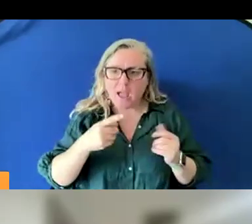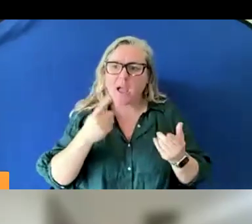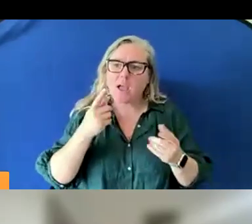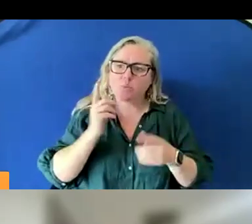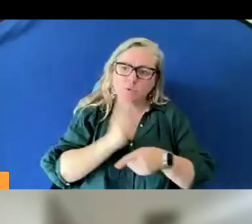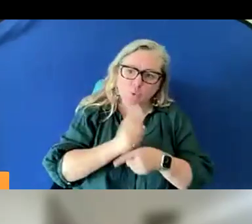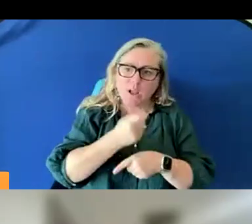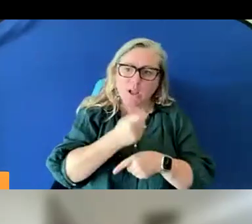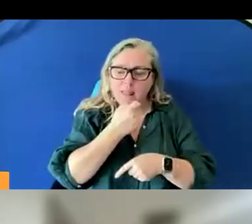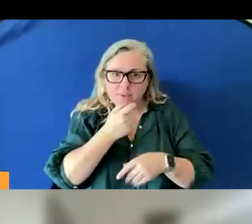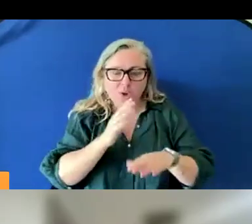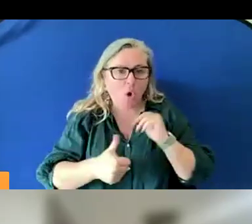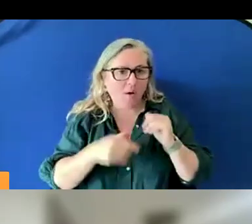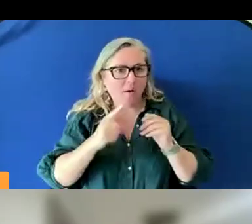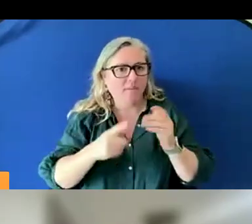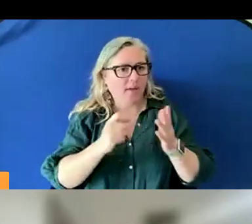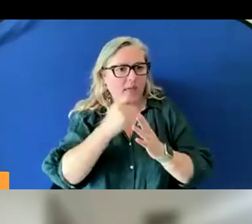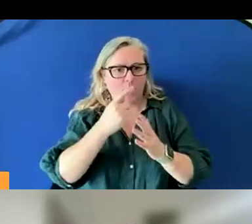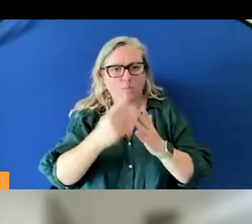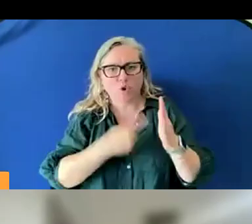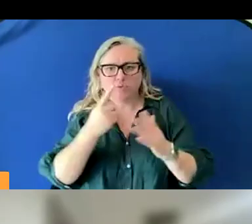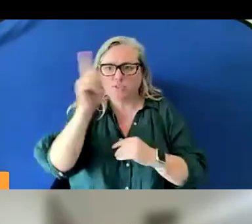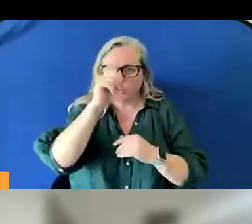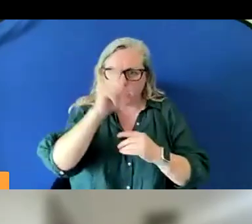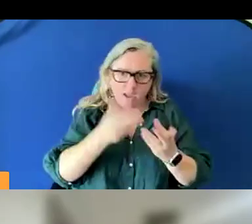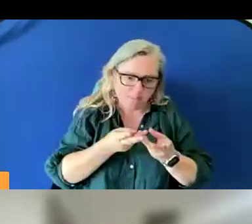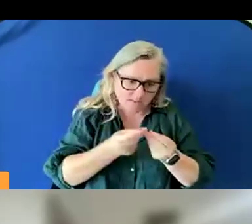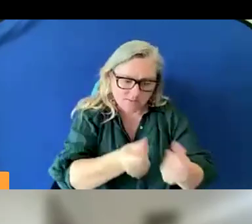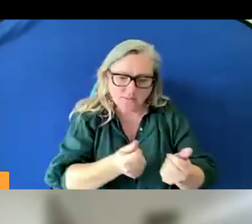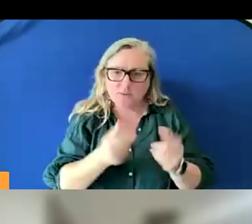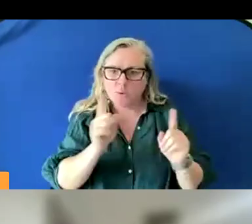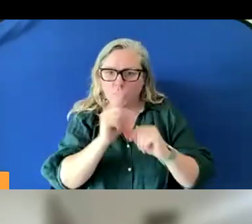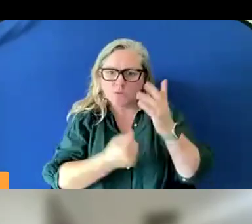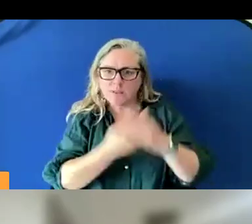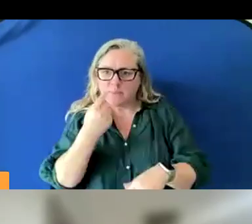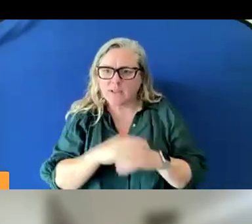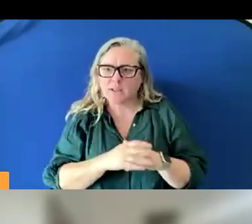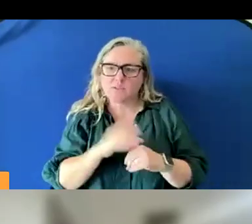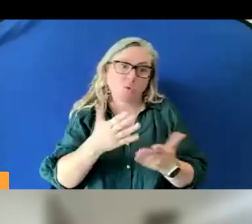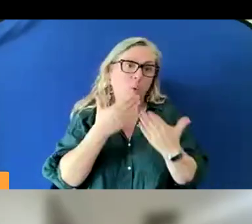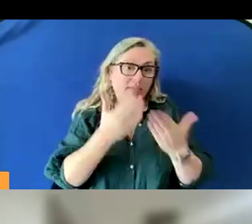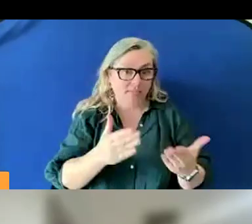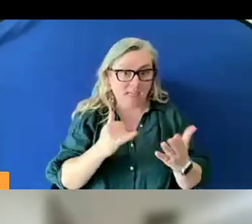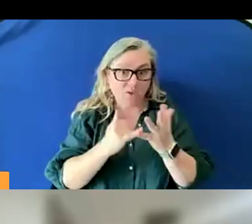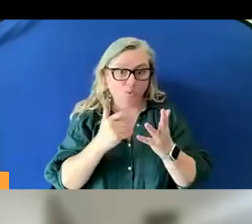aspects of it and principles and that accountability measure. So important to be accountable to the community. Thank you, Summan.